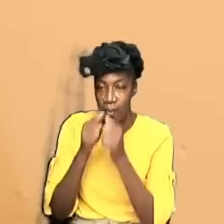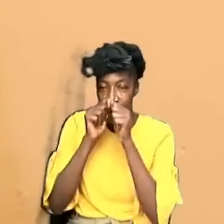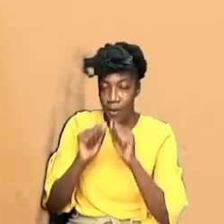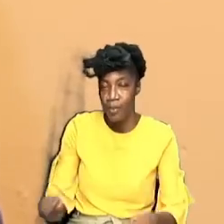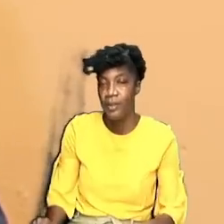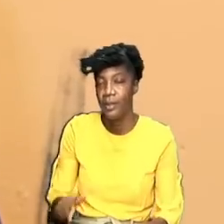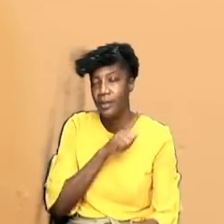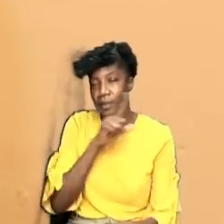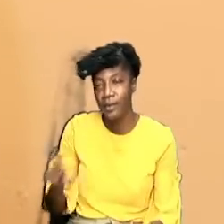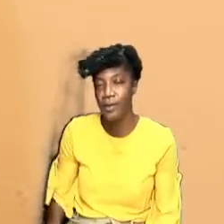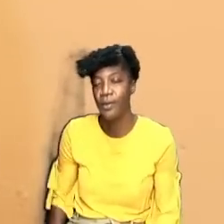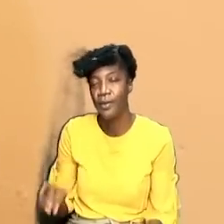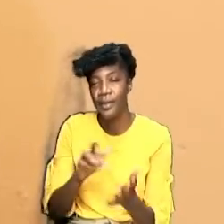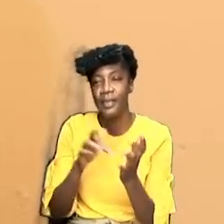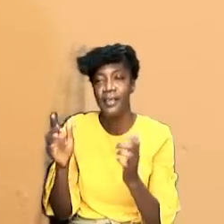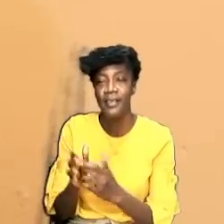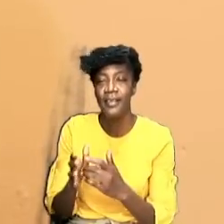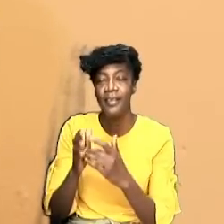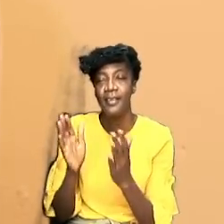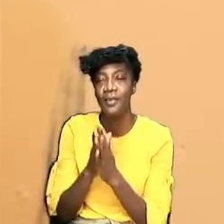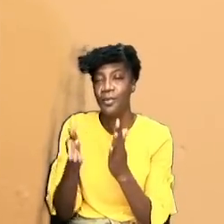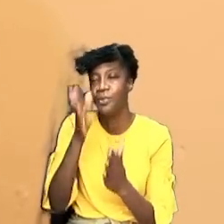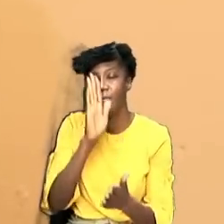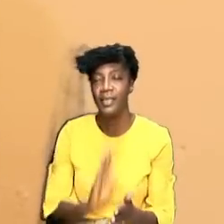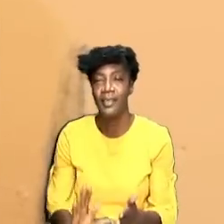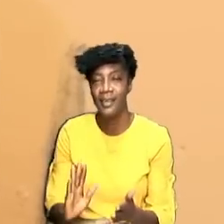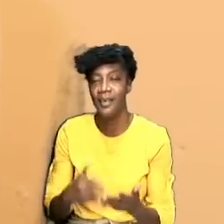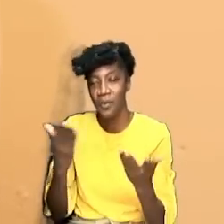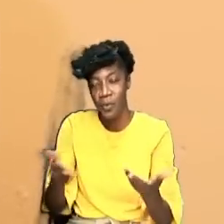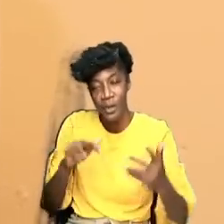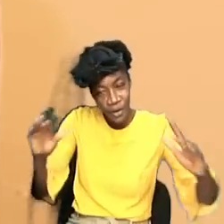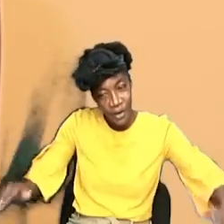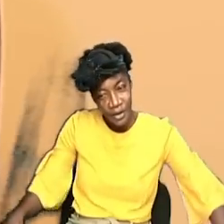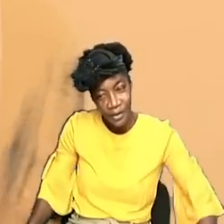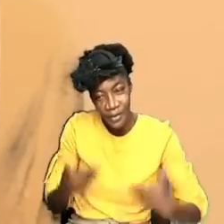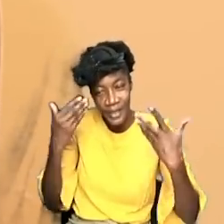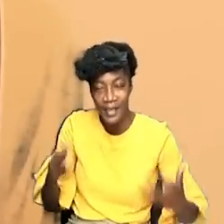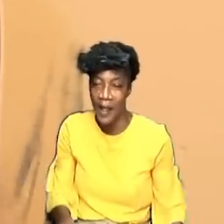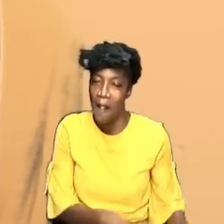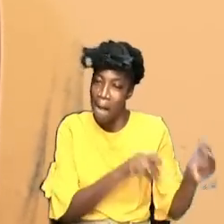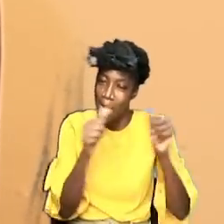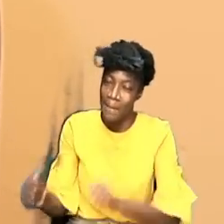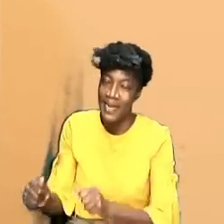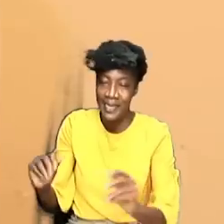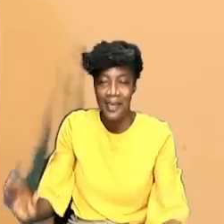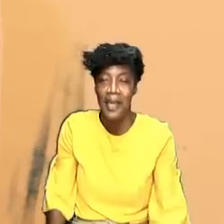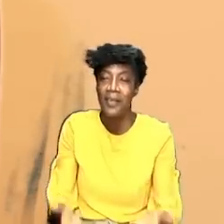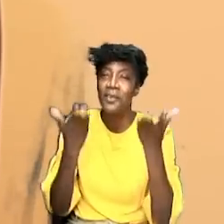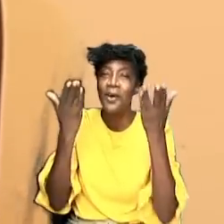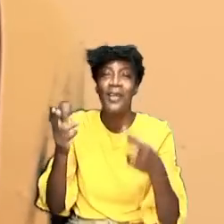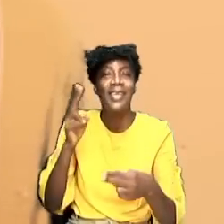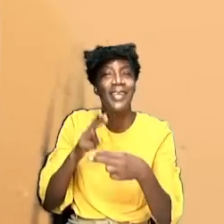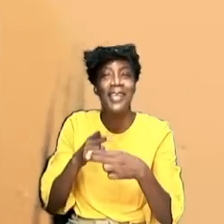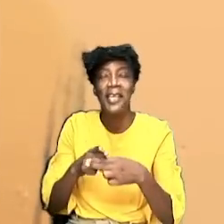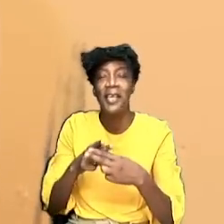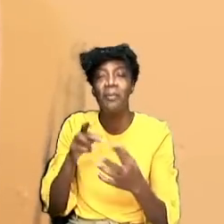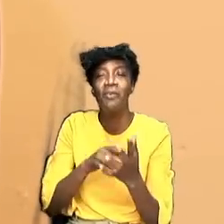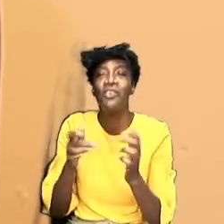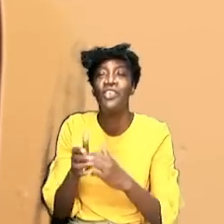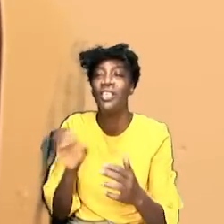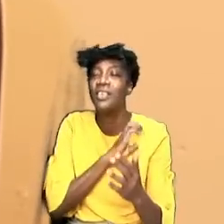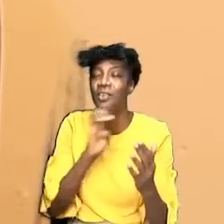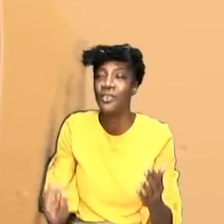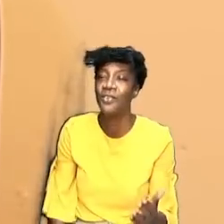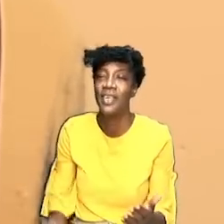Bless the Lord Jesus. Praise God. I want to greet you in the mighty, the most exalted name of Jesus